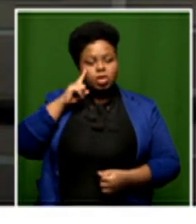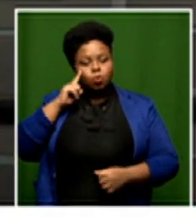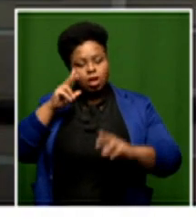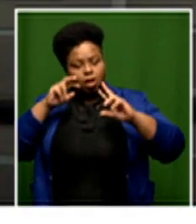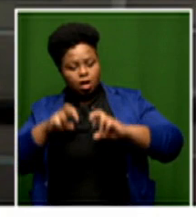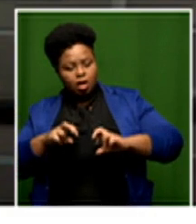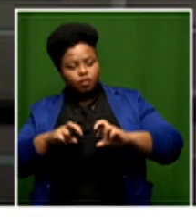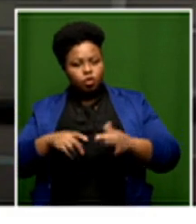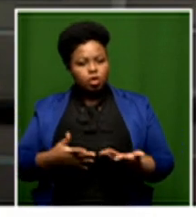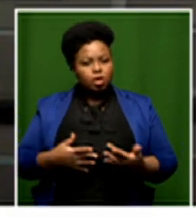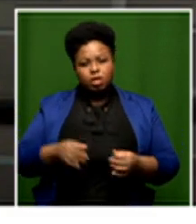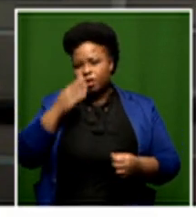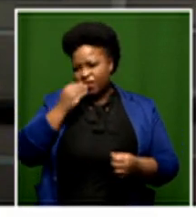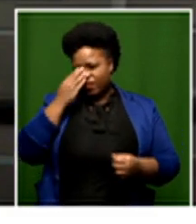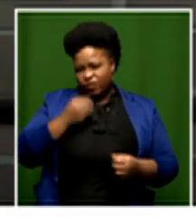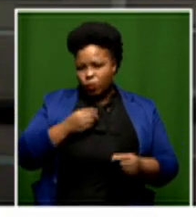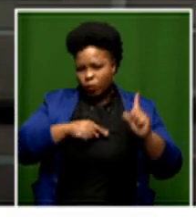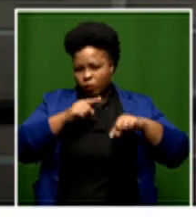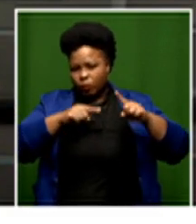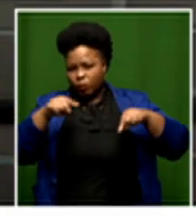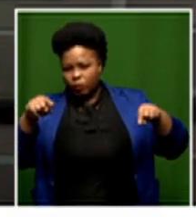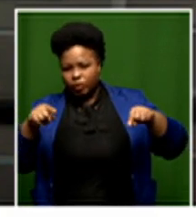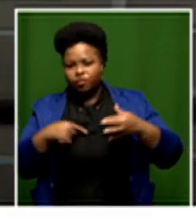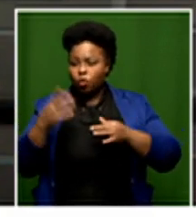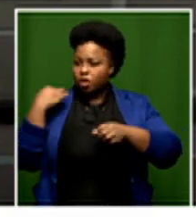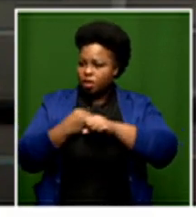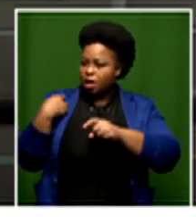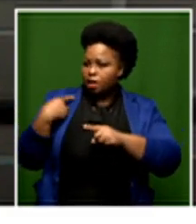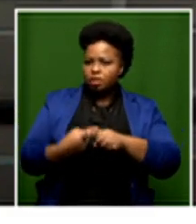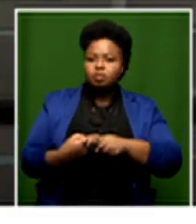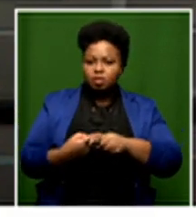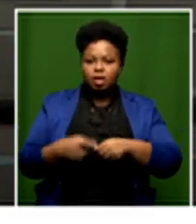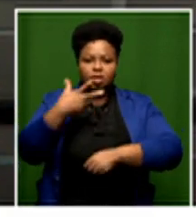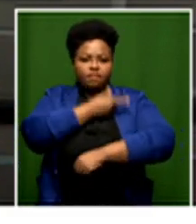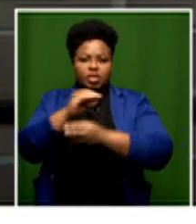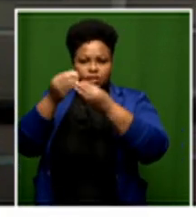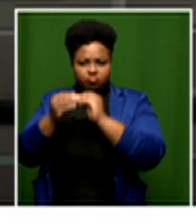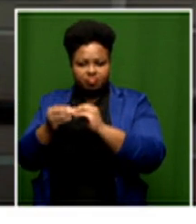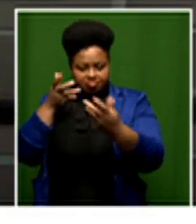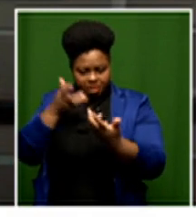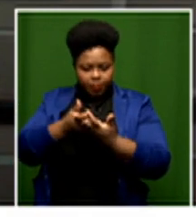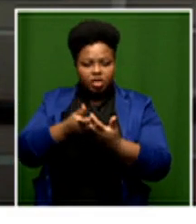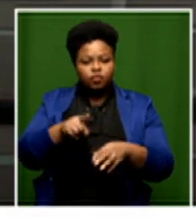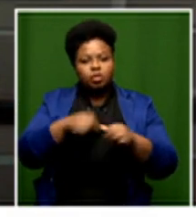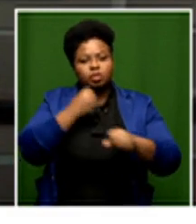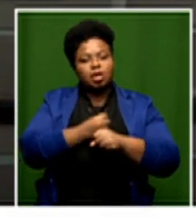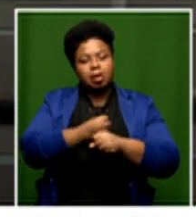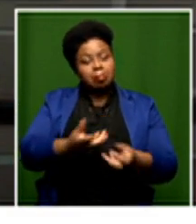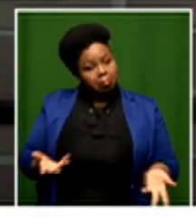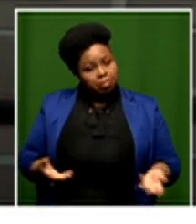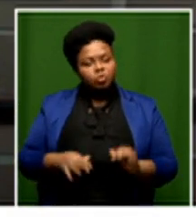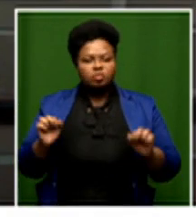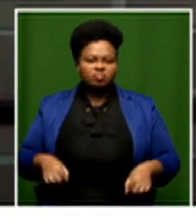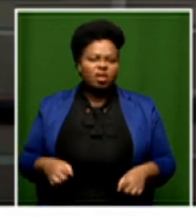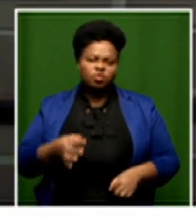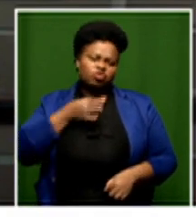the strains of influenza that have been circulating in the previous year and designs the vaccine for this year. So it's